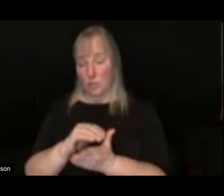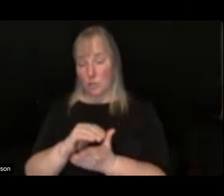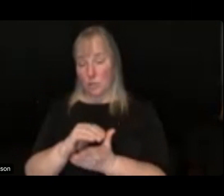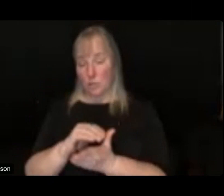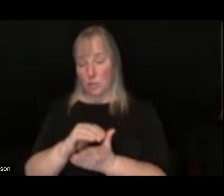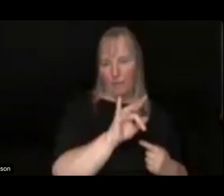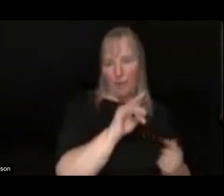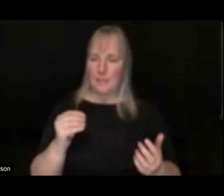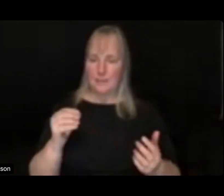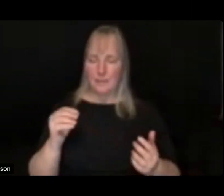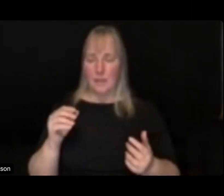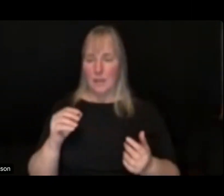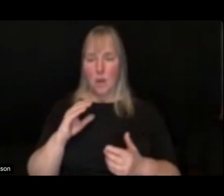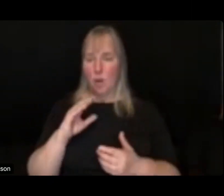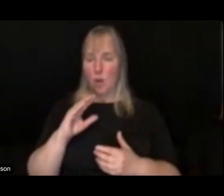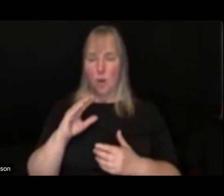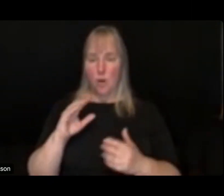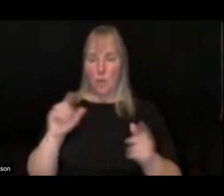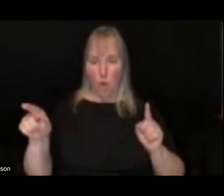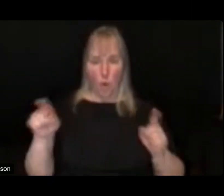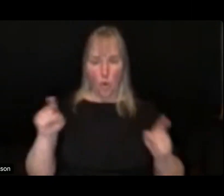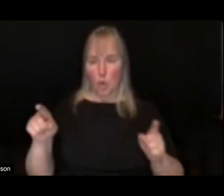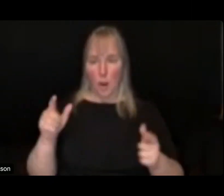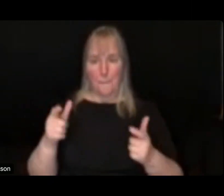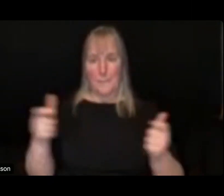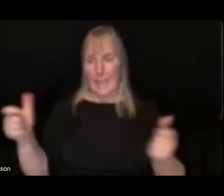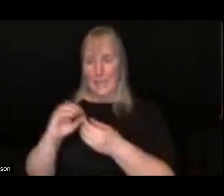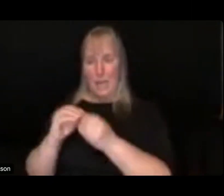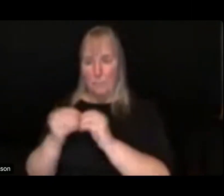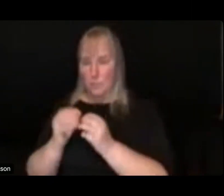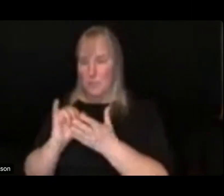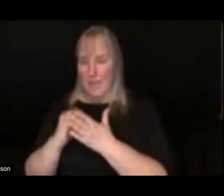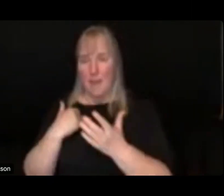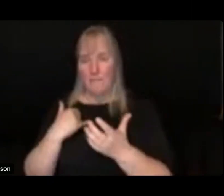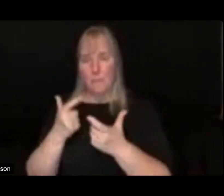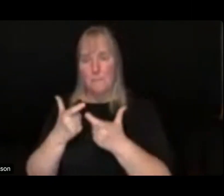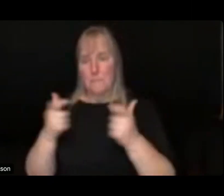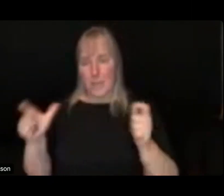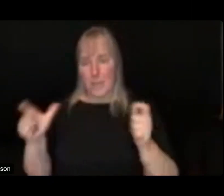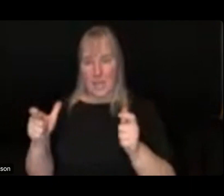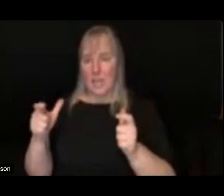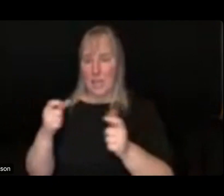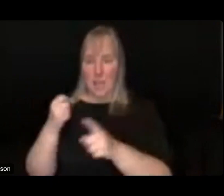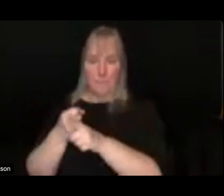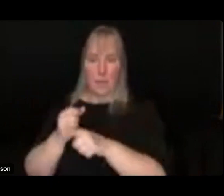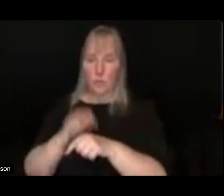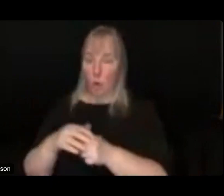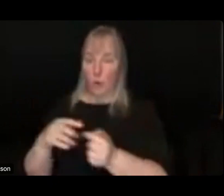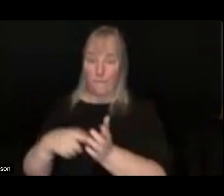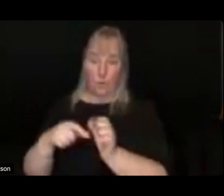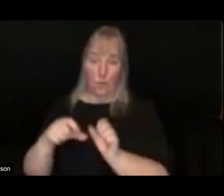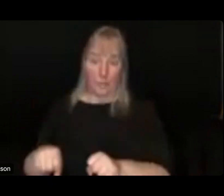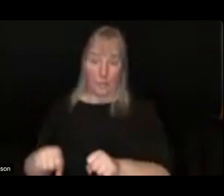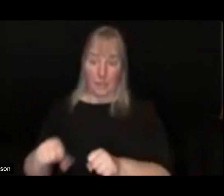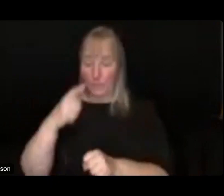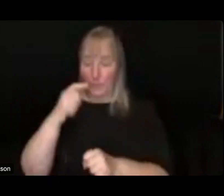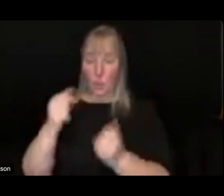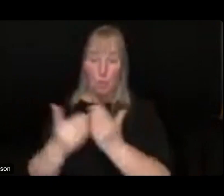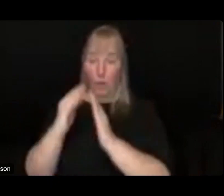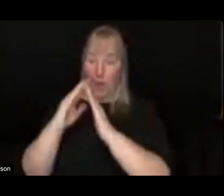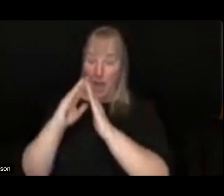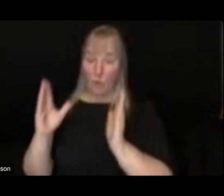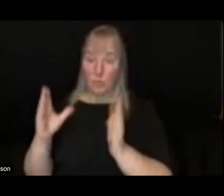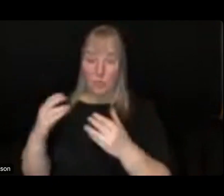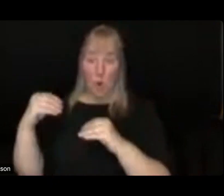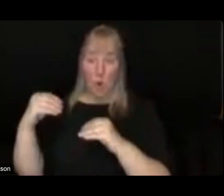those are all big numbers that have a major impact on affordability, because the new housing market